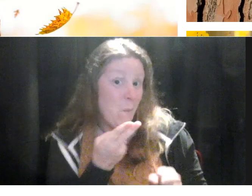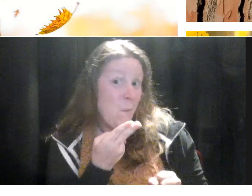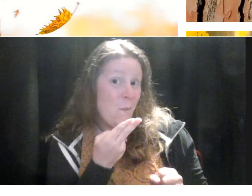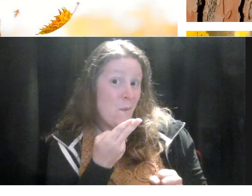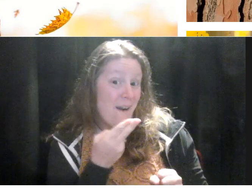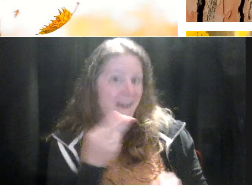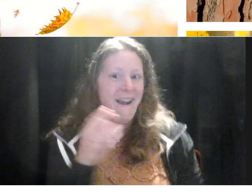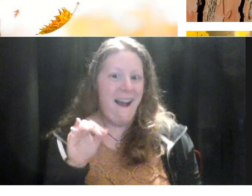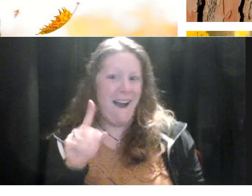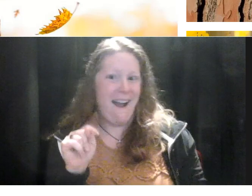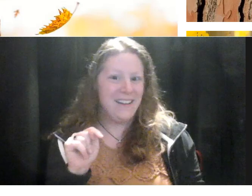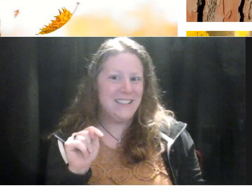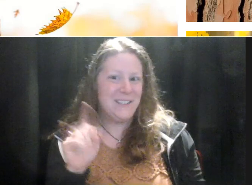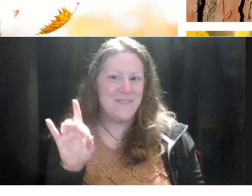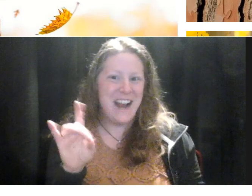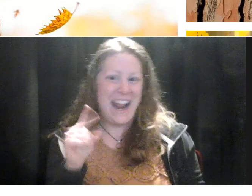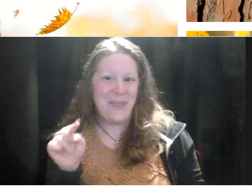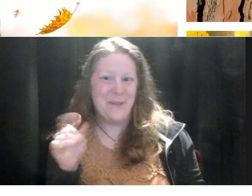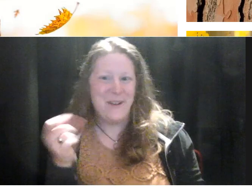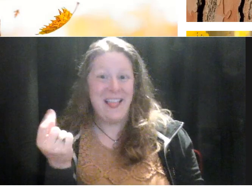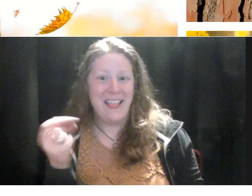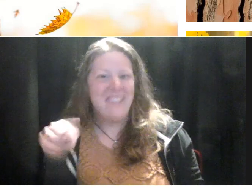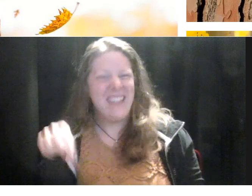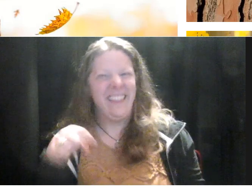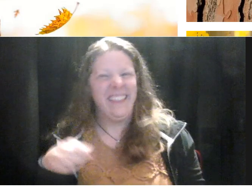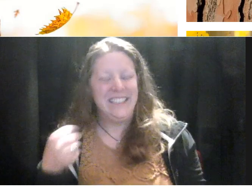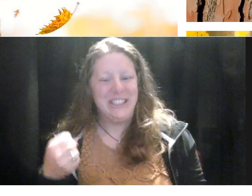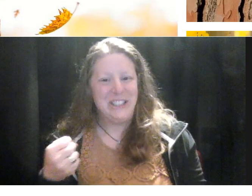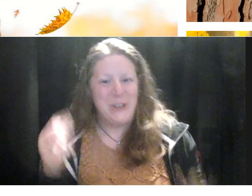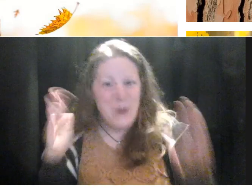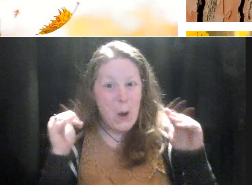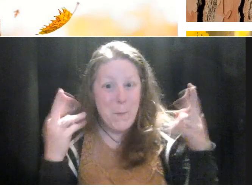or August